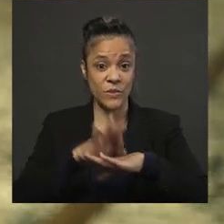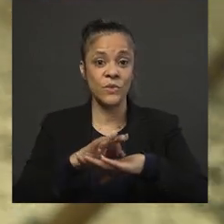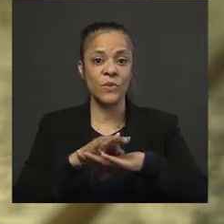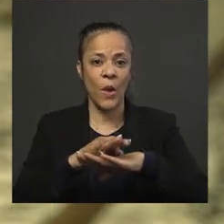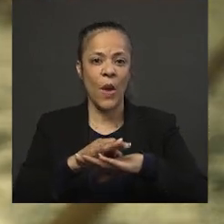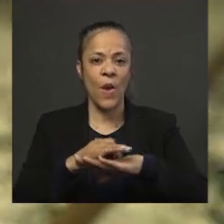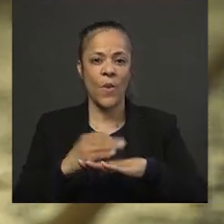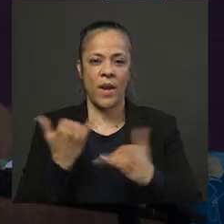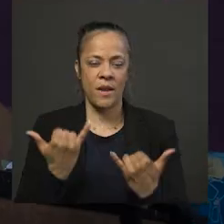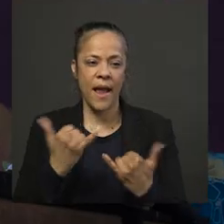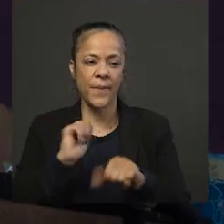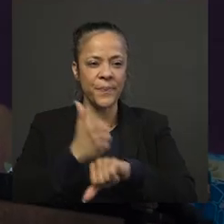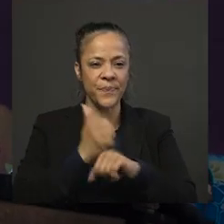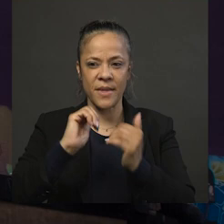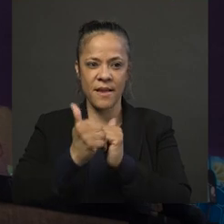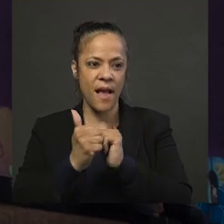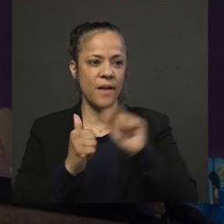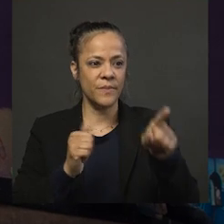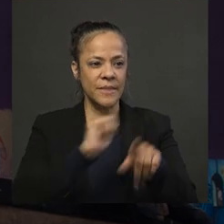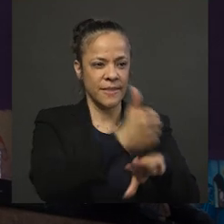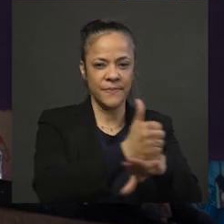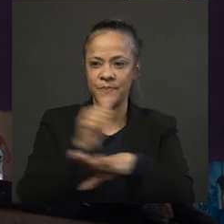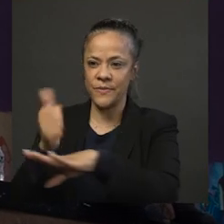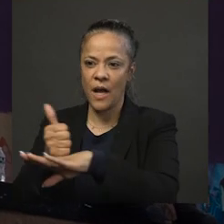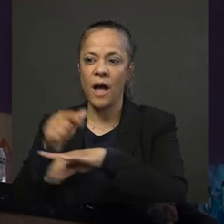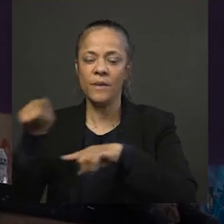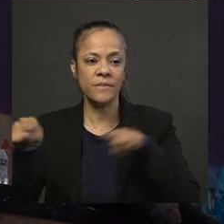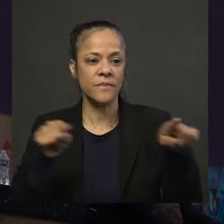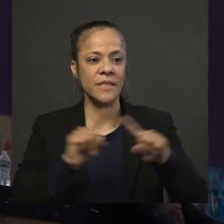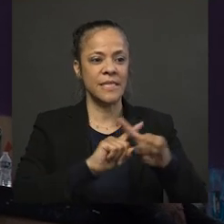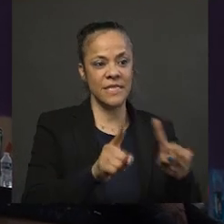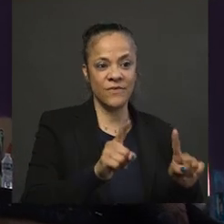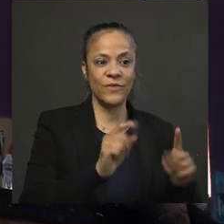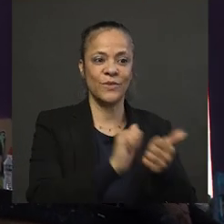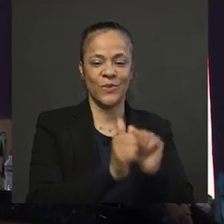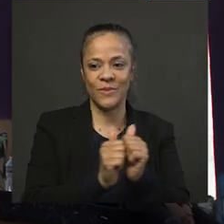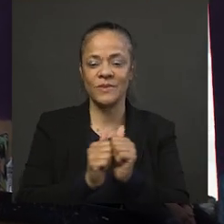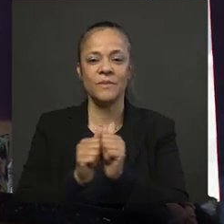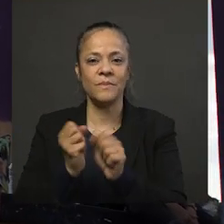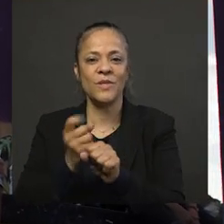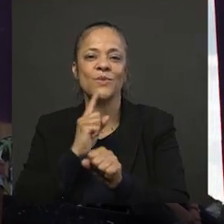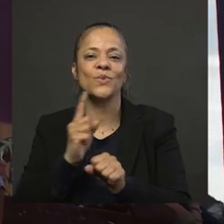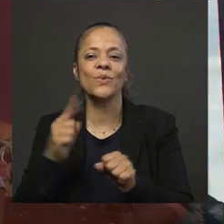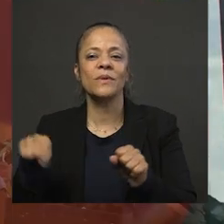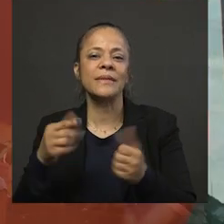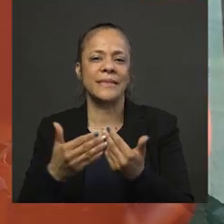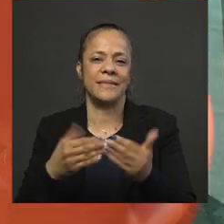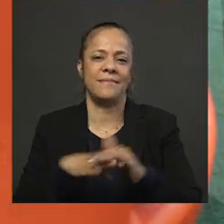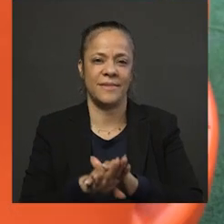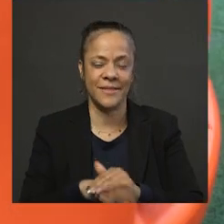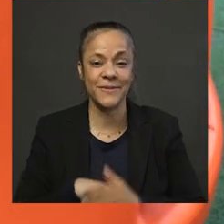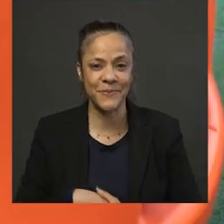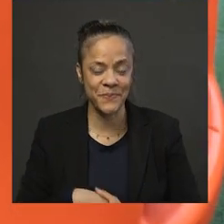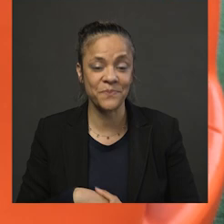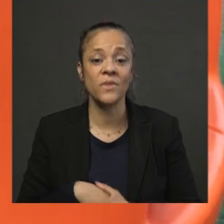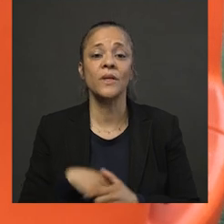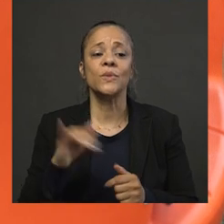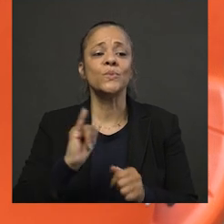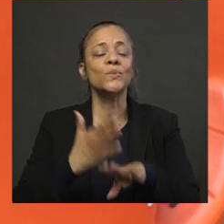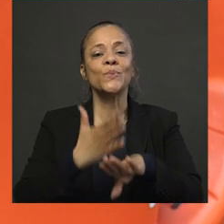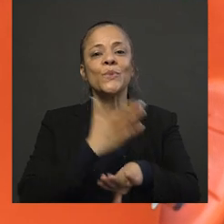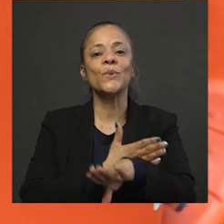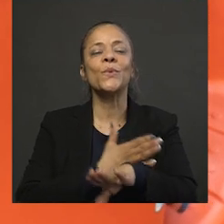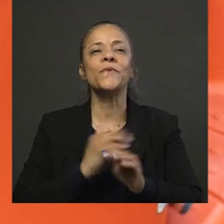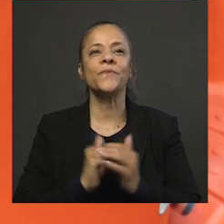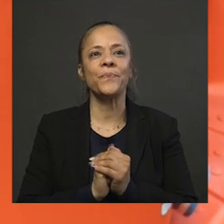way that we permit those spaces and increased our focus on equitable access to those facilities as well. We've also